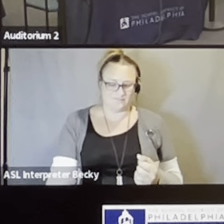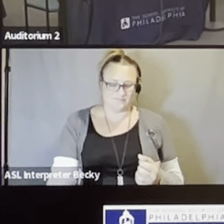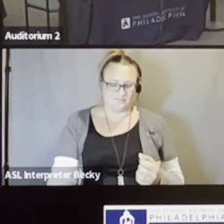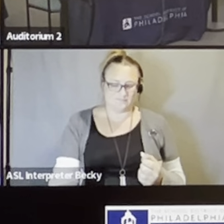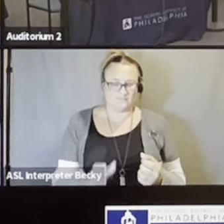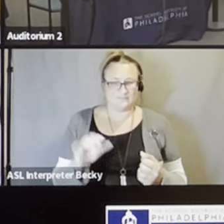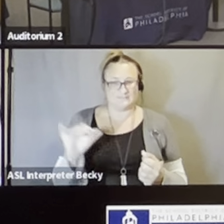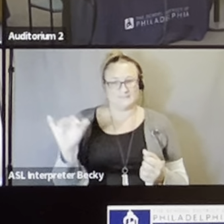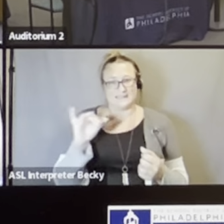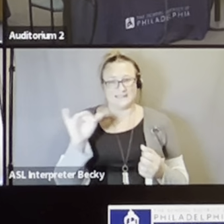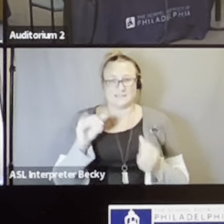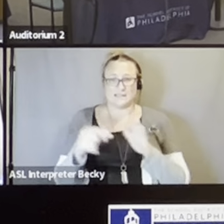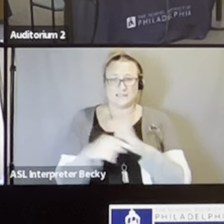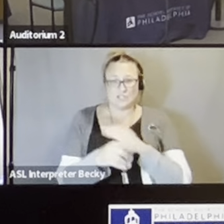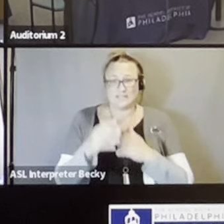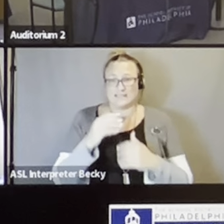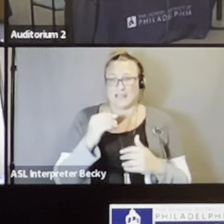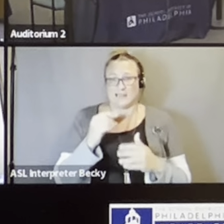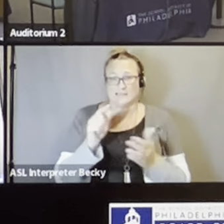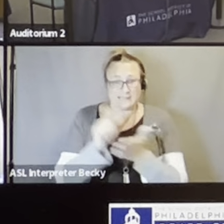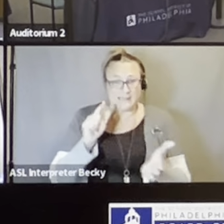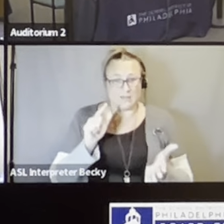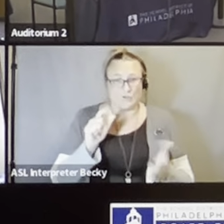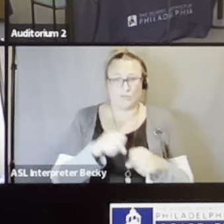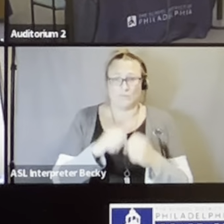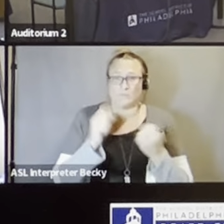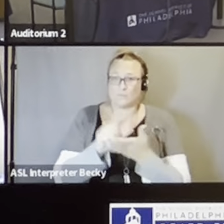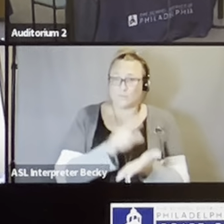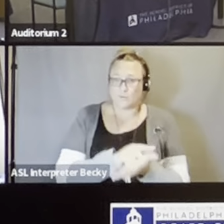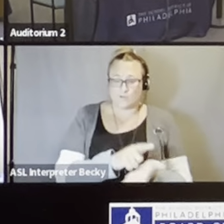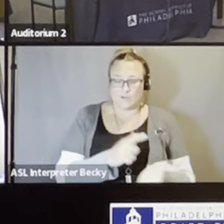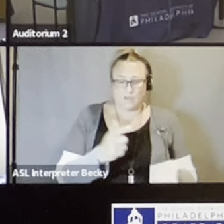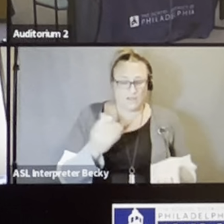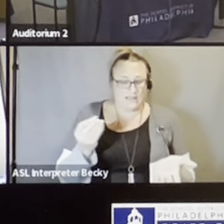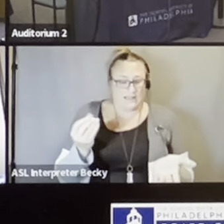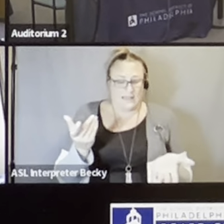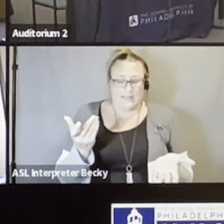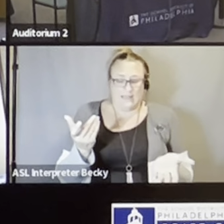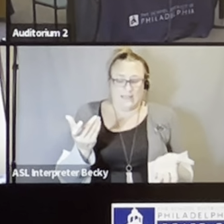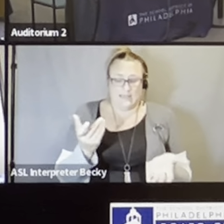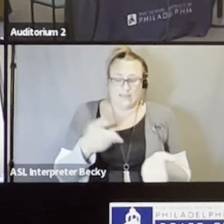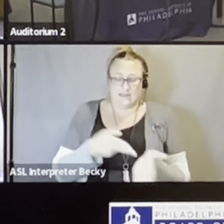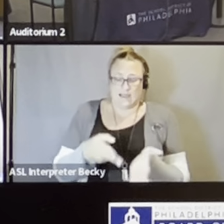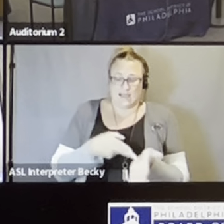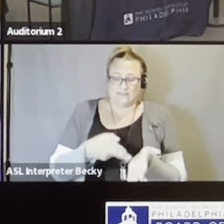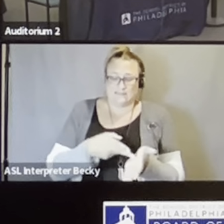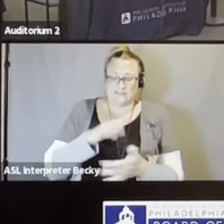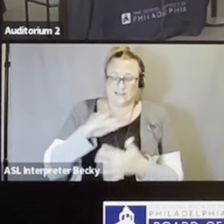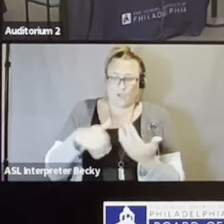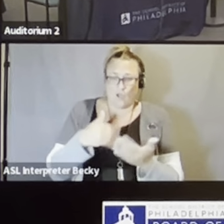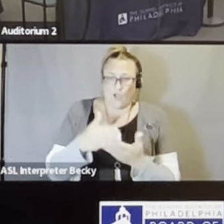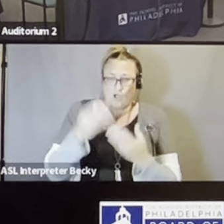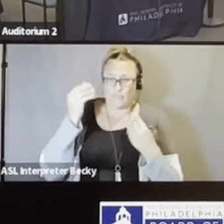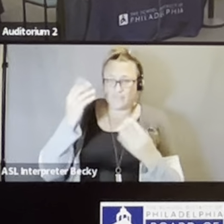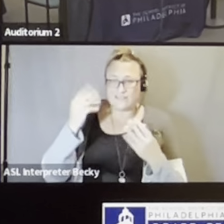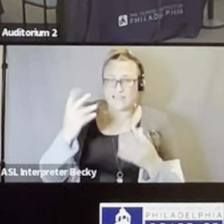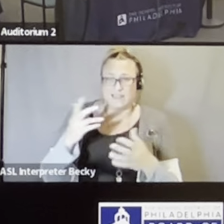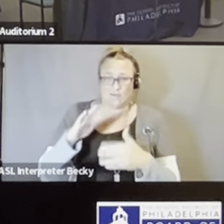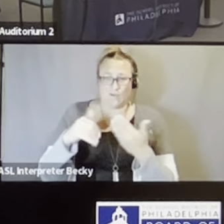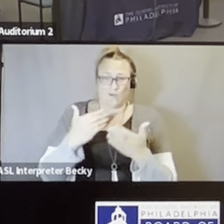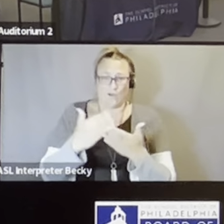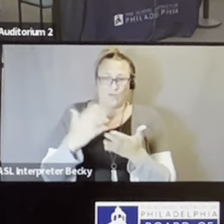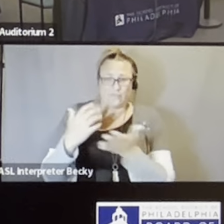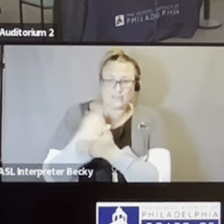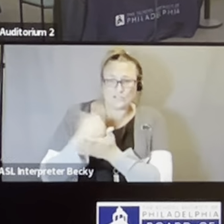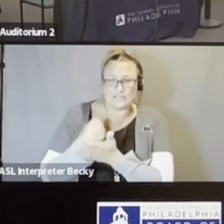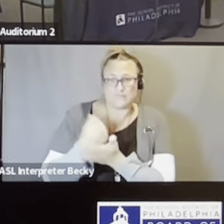it's illegal, and it brings to question the legitimacy of the data and the achievements that the